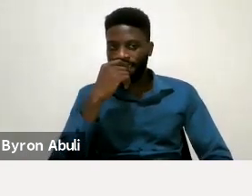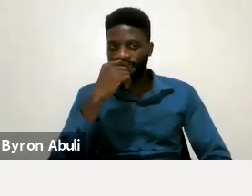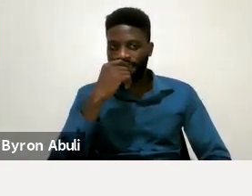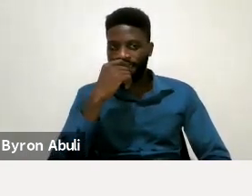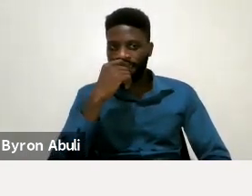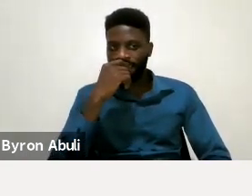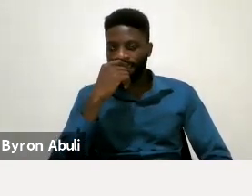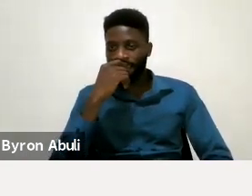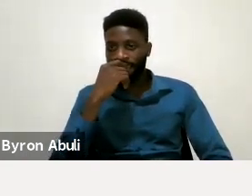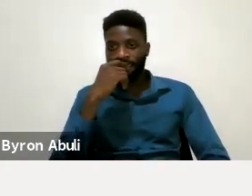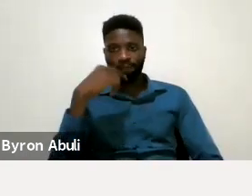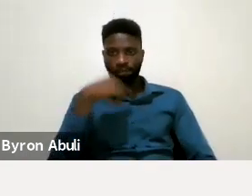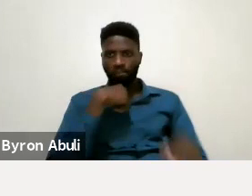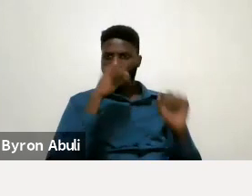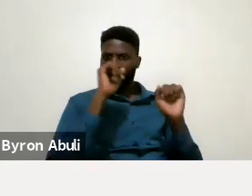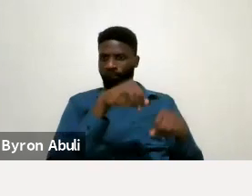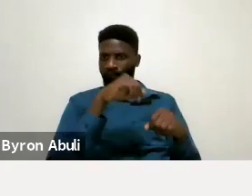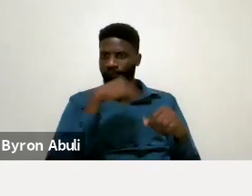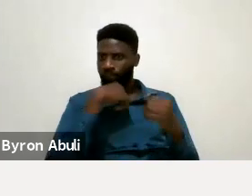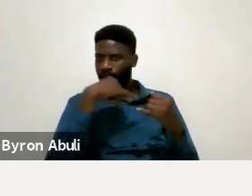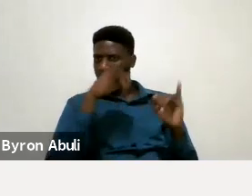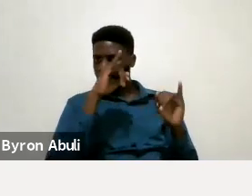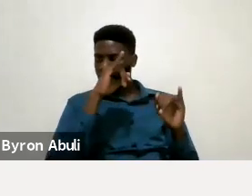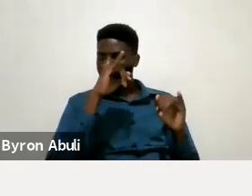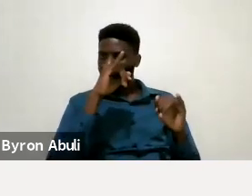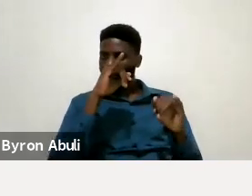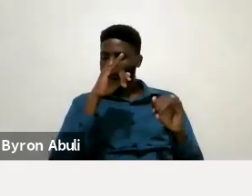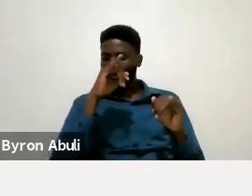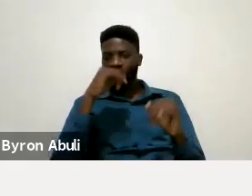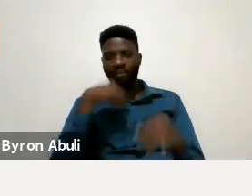Trust. Can I? Trust, yes. I think